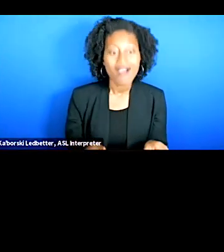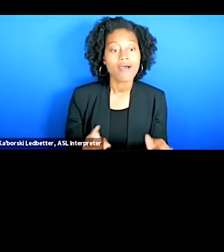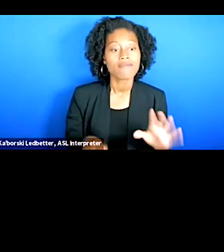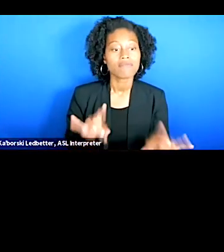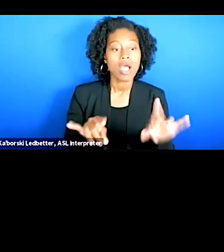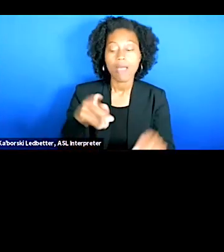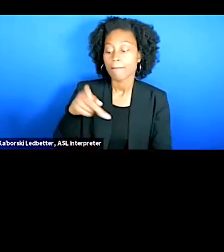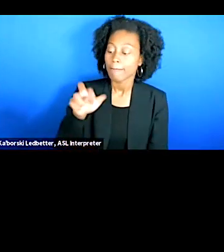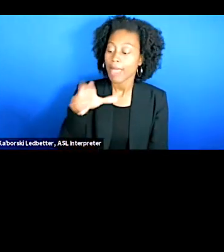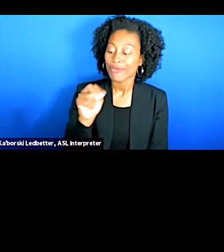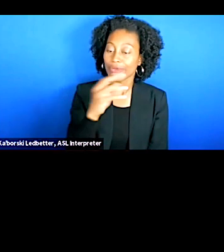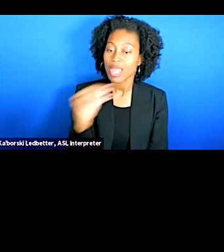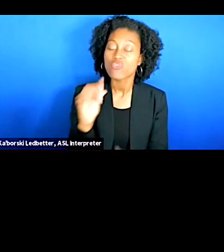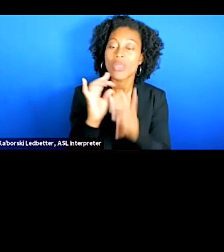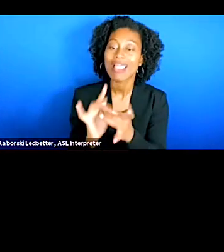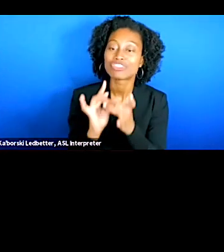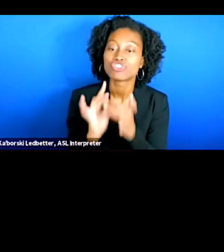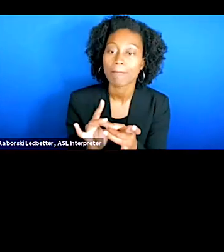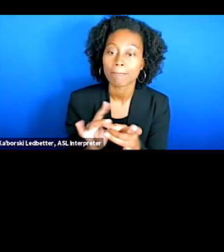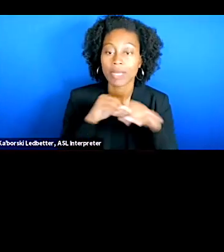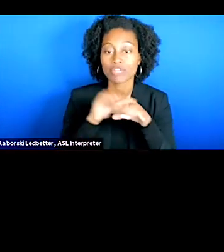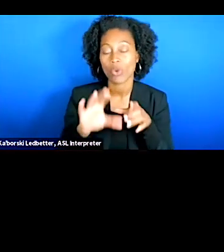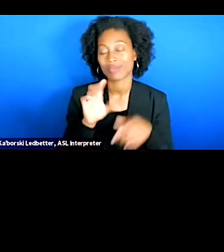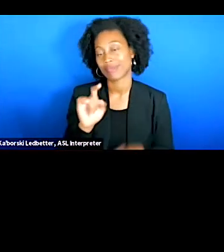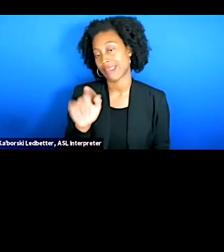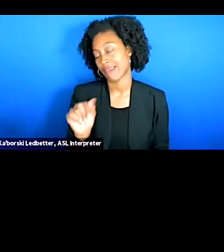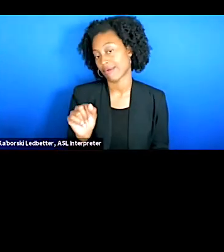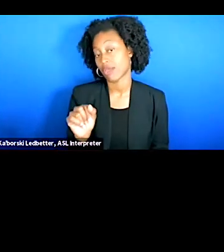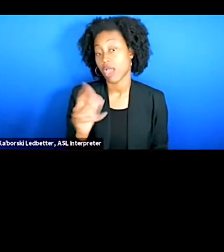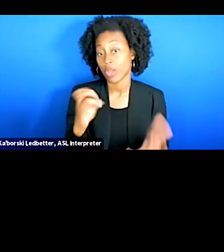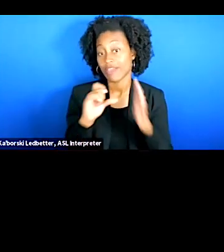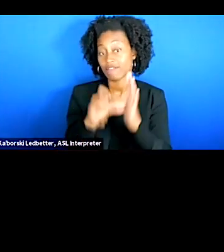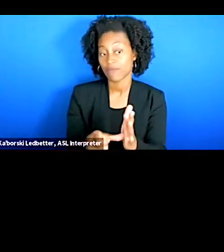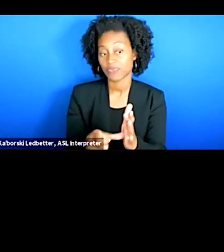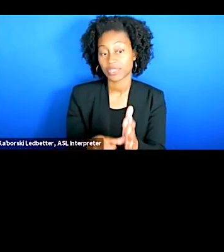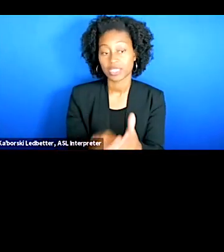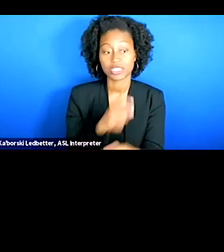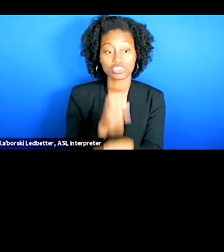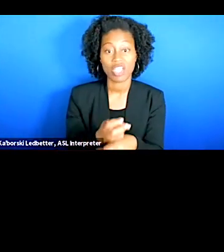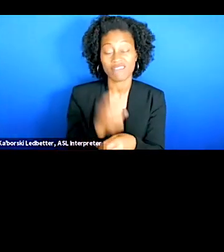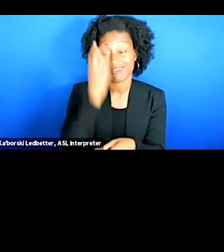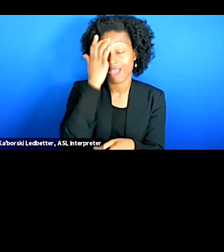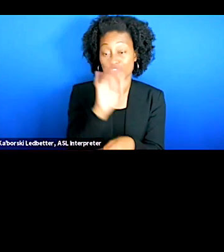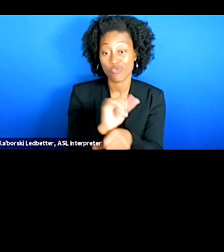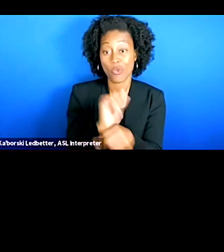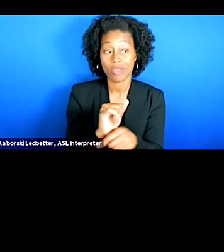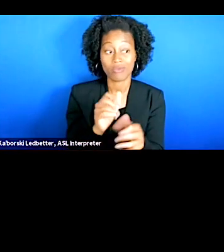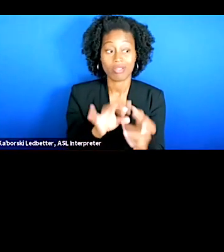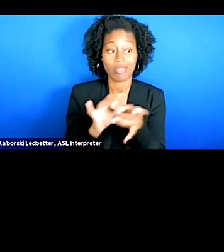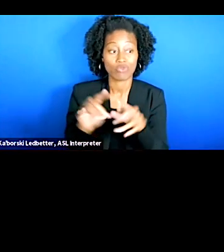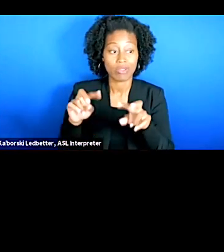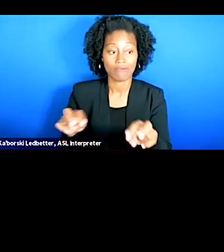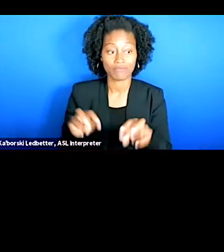and relationships. We want to emphasize, however, that the tough cognitive work of analysis falls